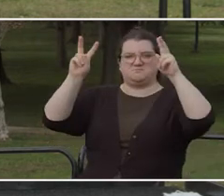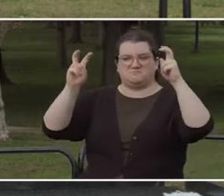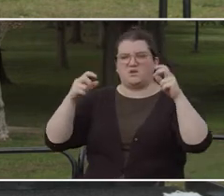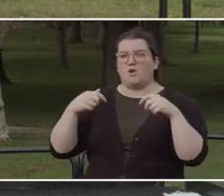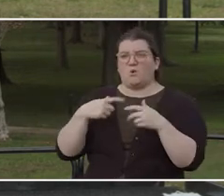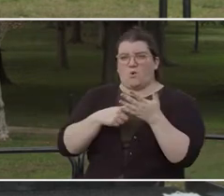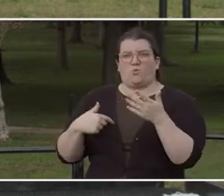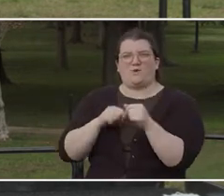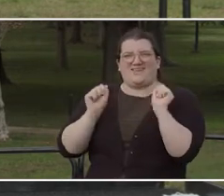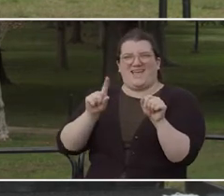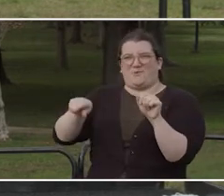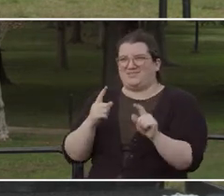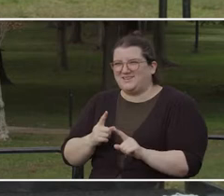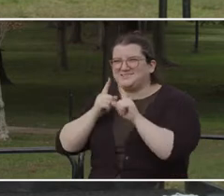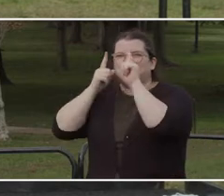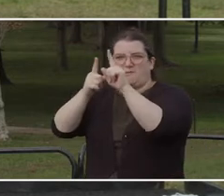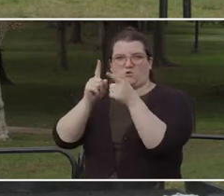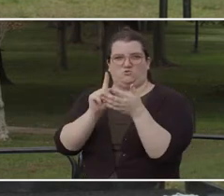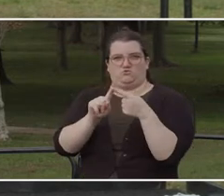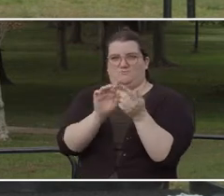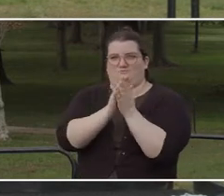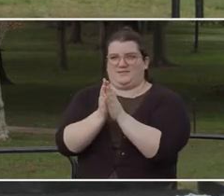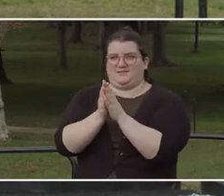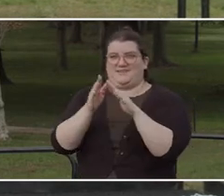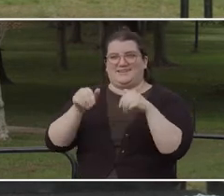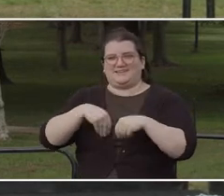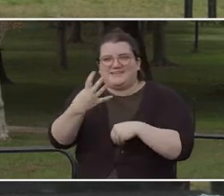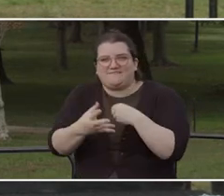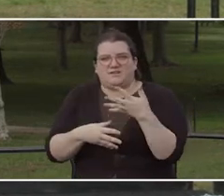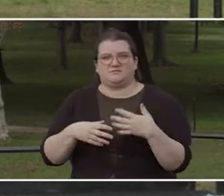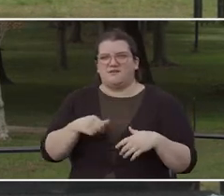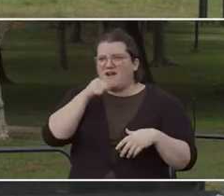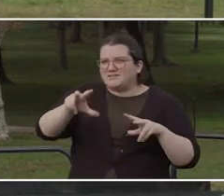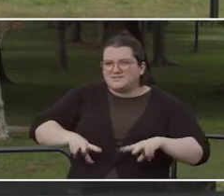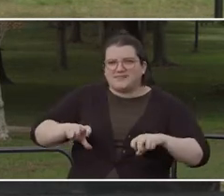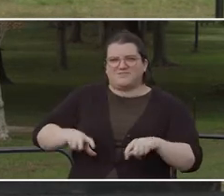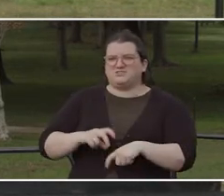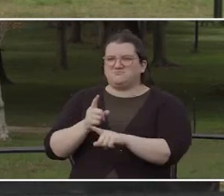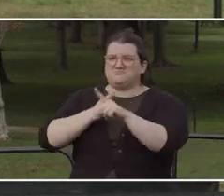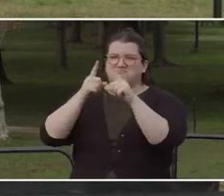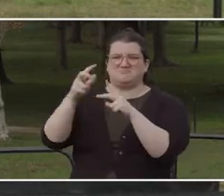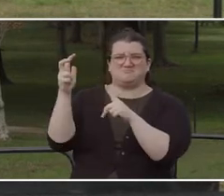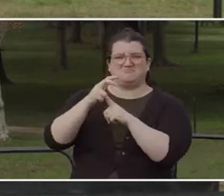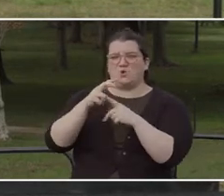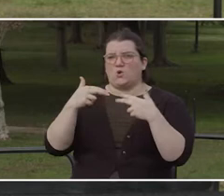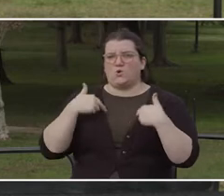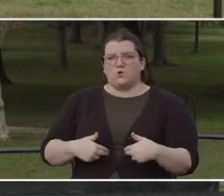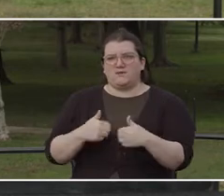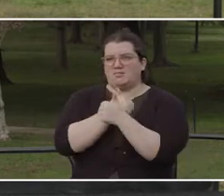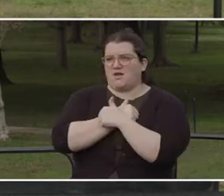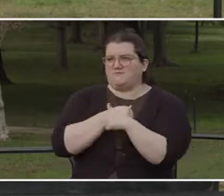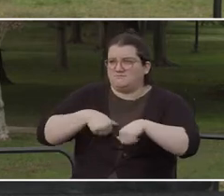to be, giving, unselfish, the epitome of human love to lay down one's life so